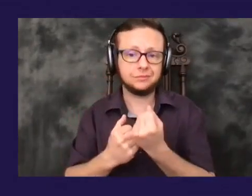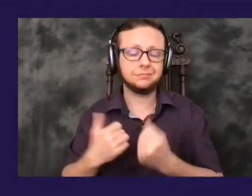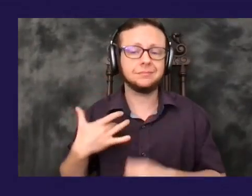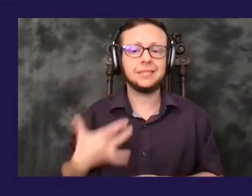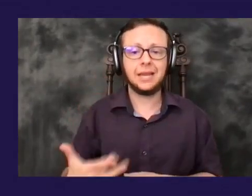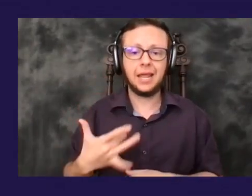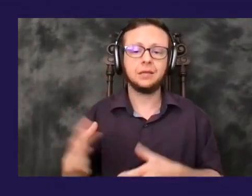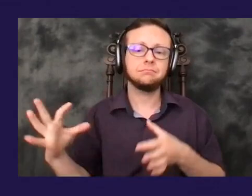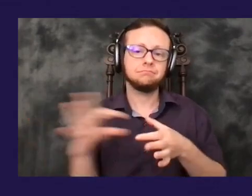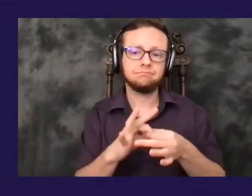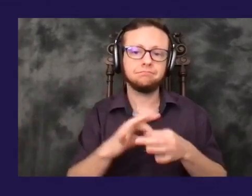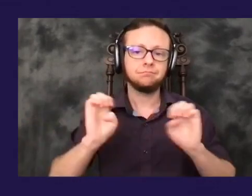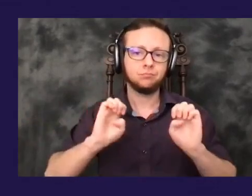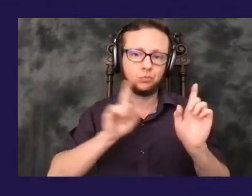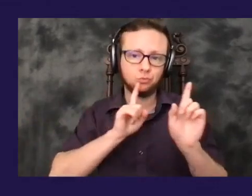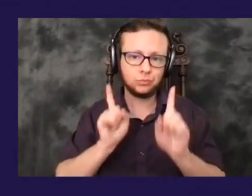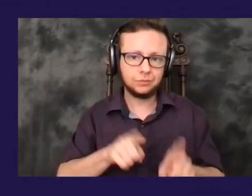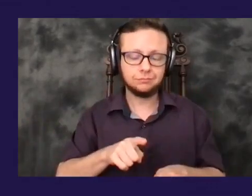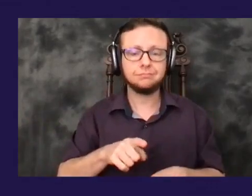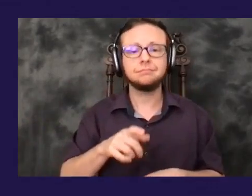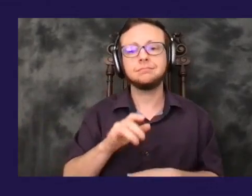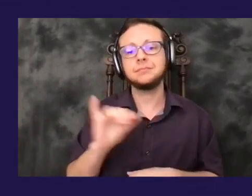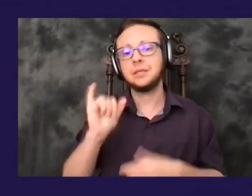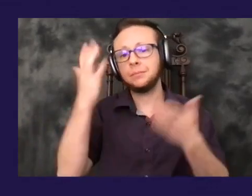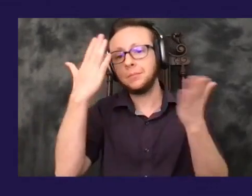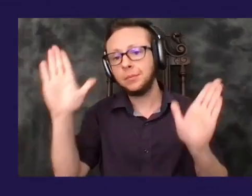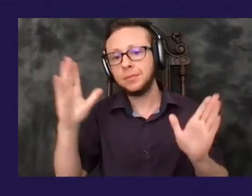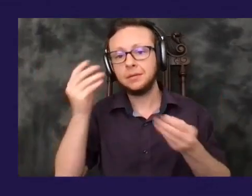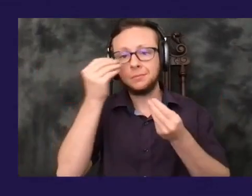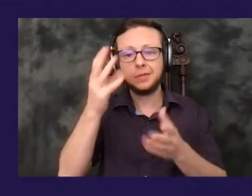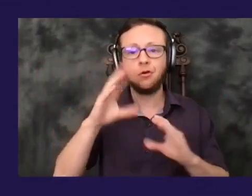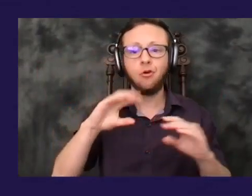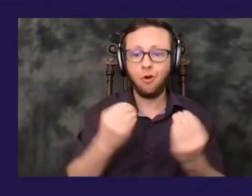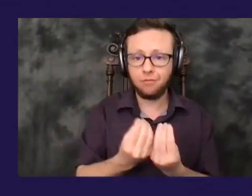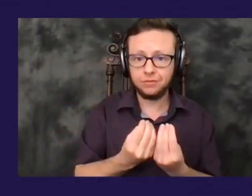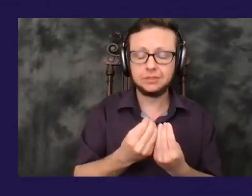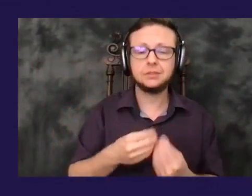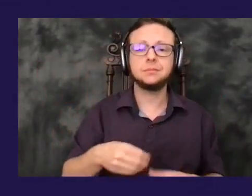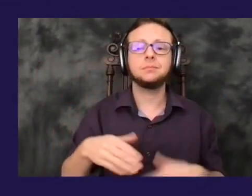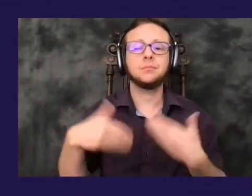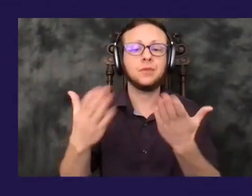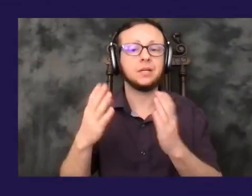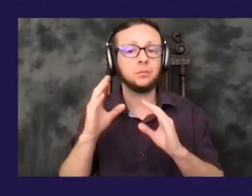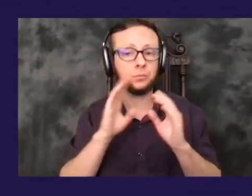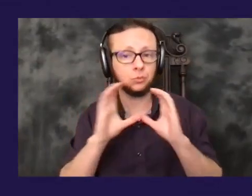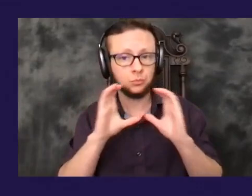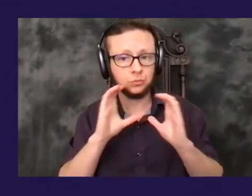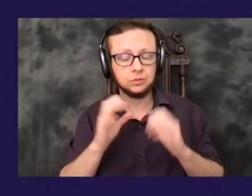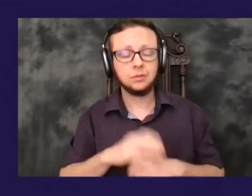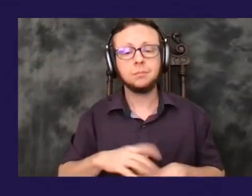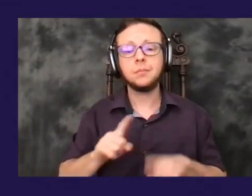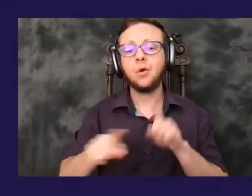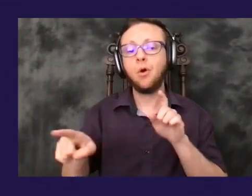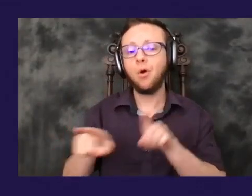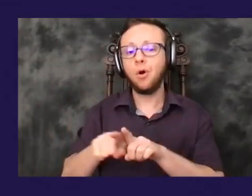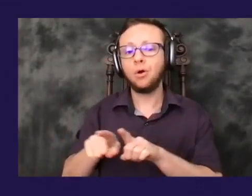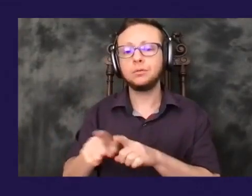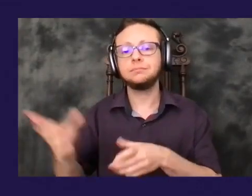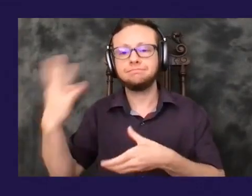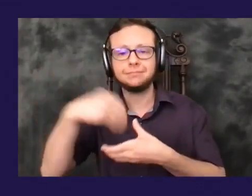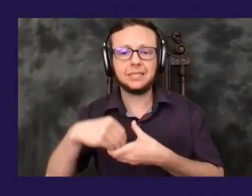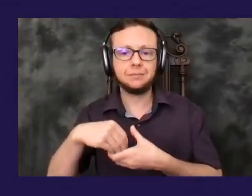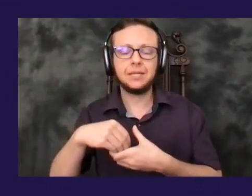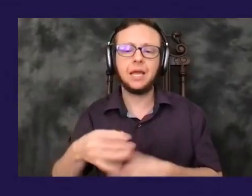emergency response, such as the Public Information Office and provider communications, but also worked with engagement and subject matter